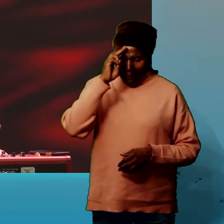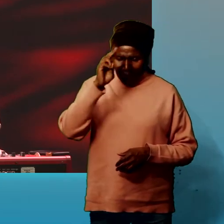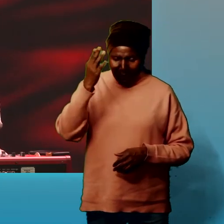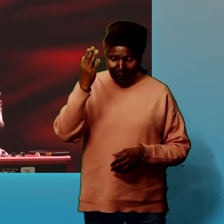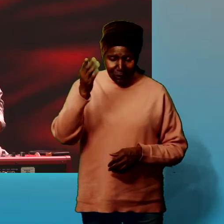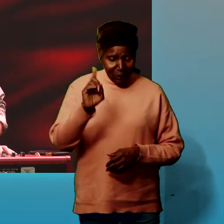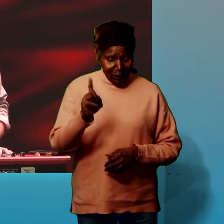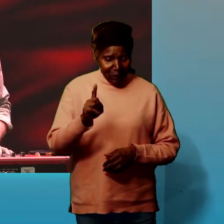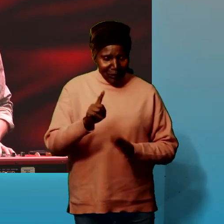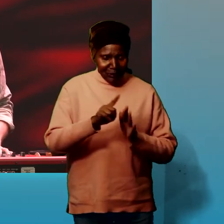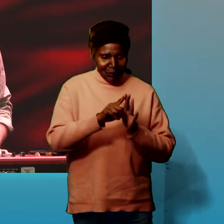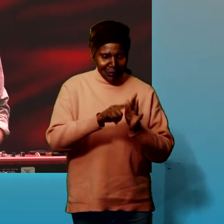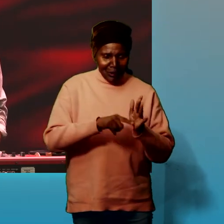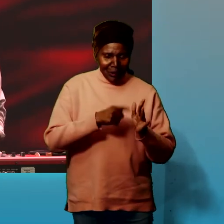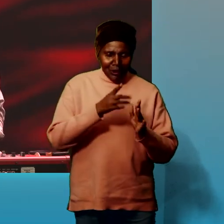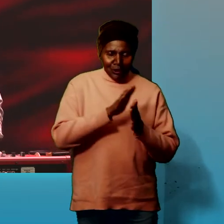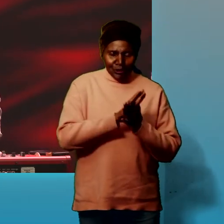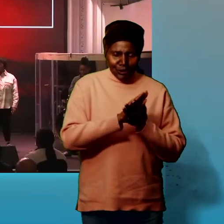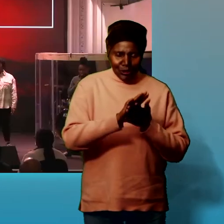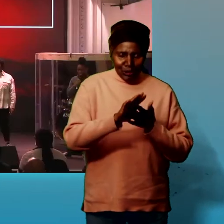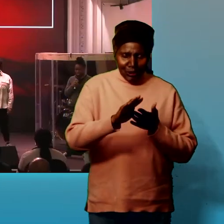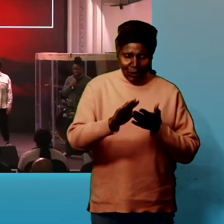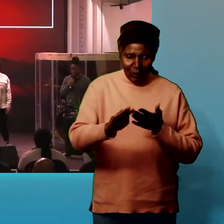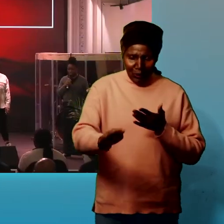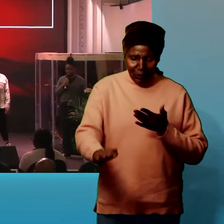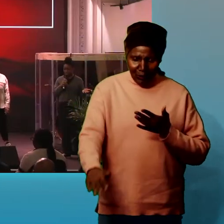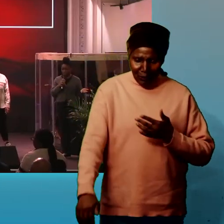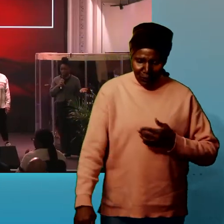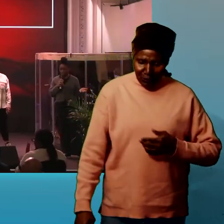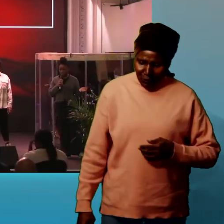Call the name,